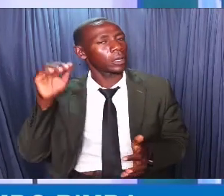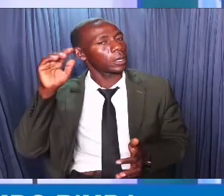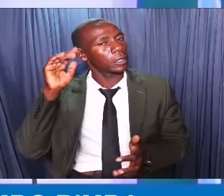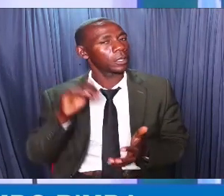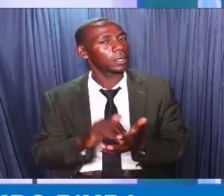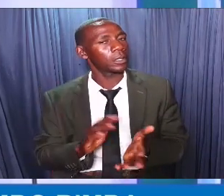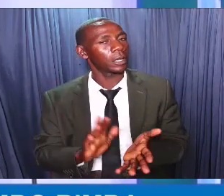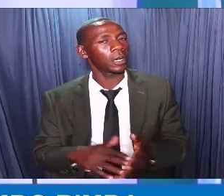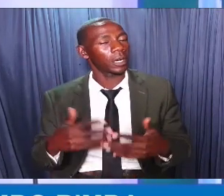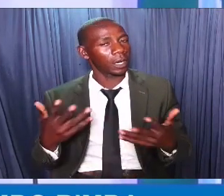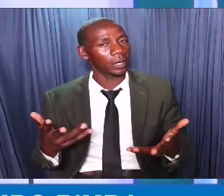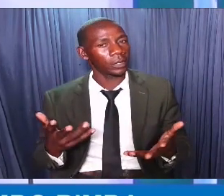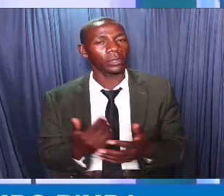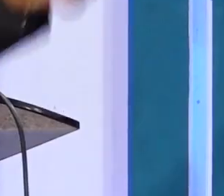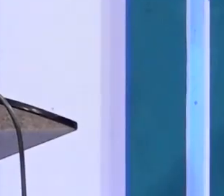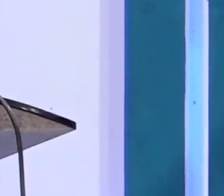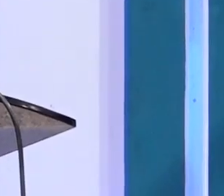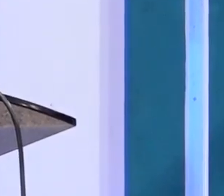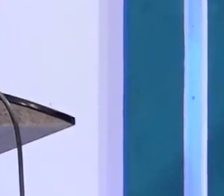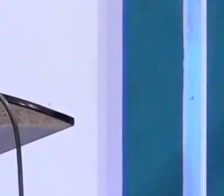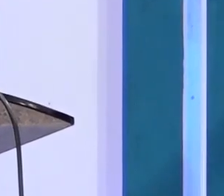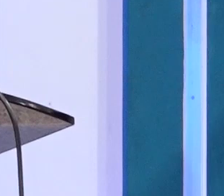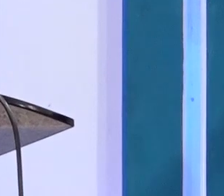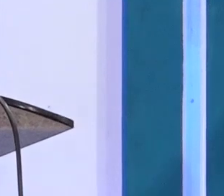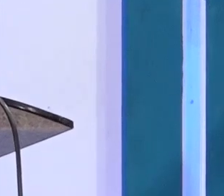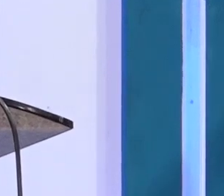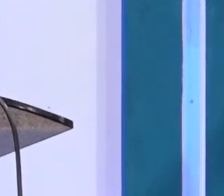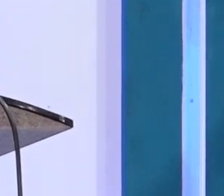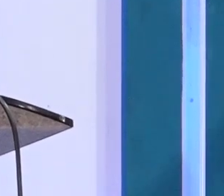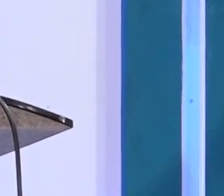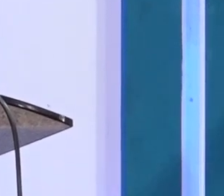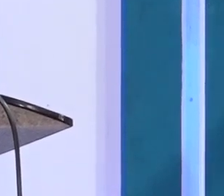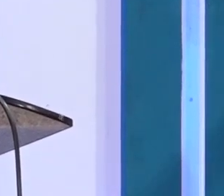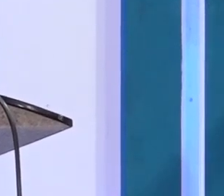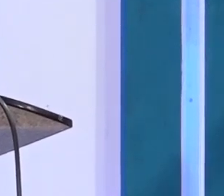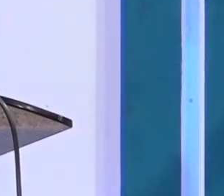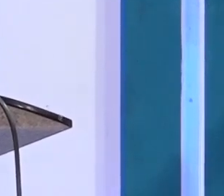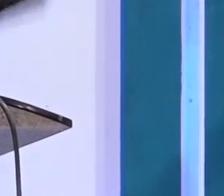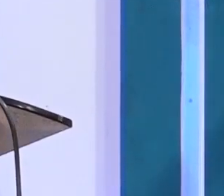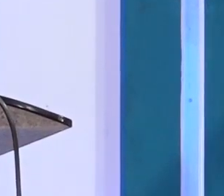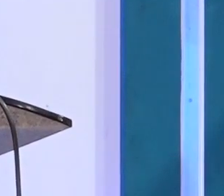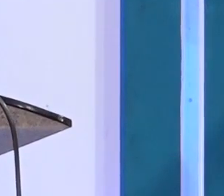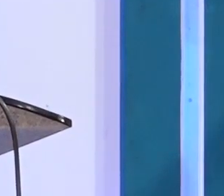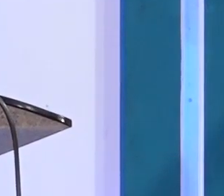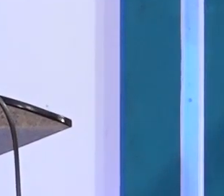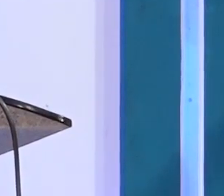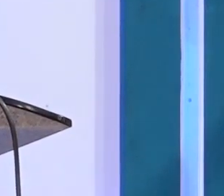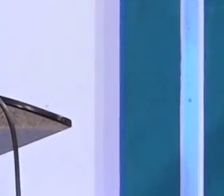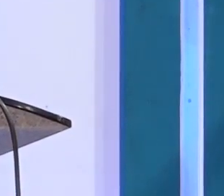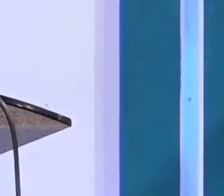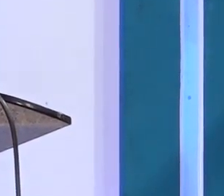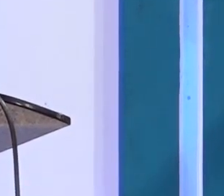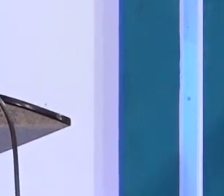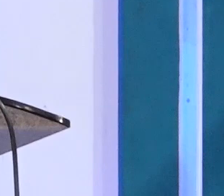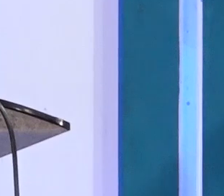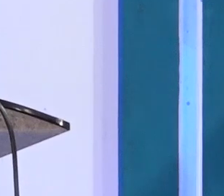hear. Hallelujah. Hallelujah. Ndio nimewaambia. I've told you. Hatujui Mungu anawaza nini leo. We don't know what